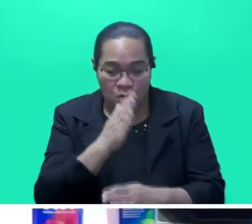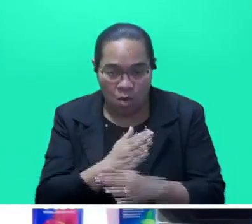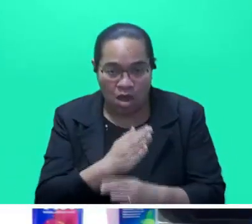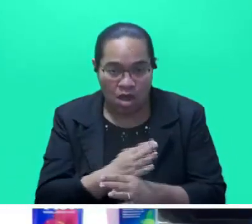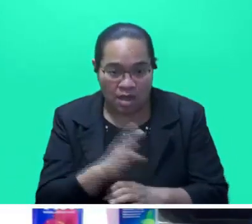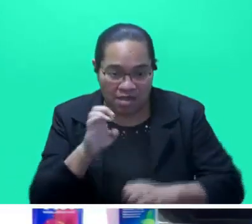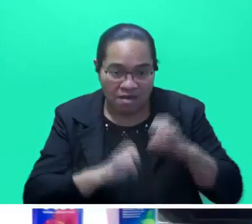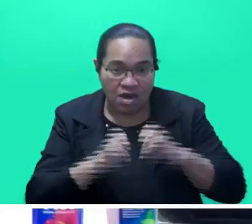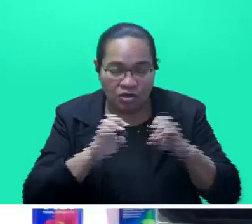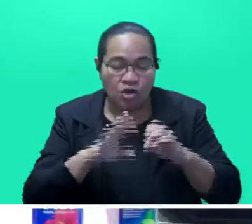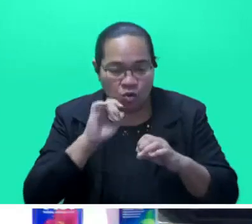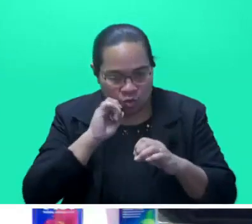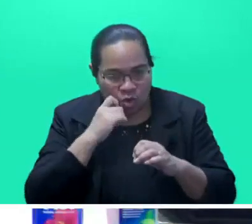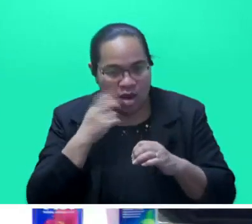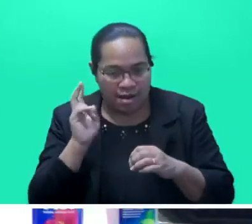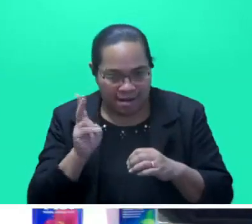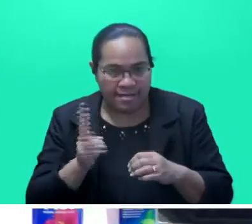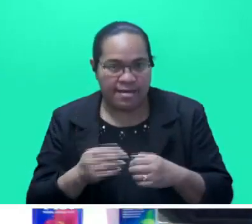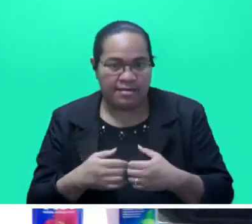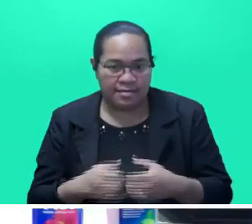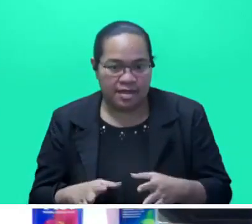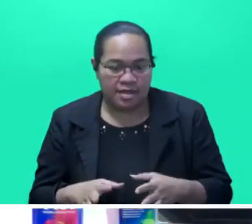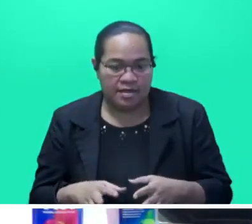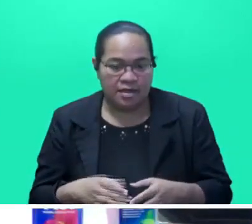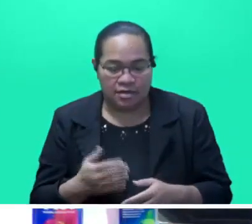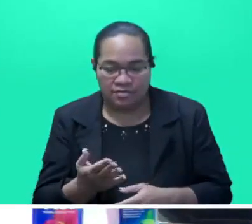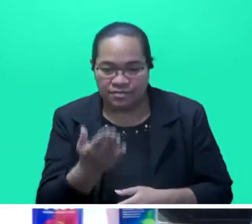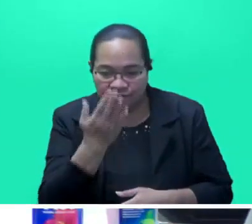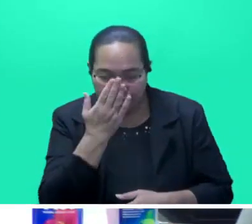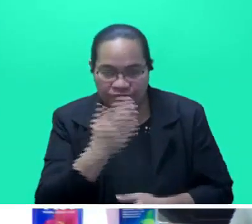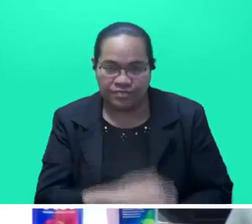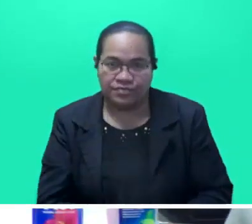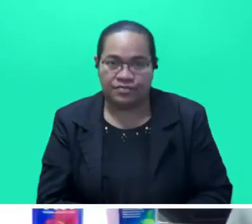undertaken for the Fiji Corrections Service in the not too distant future.